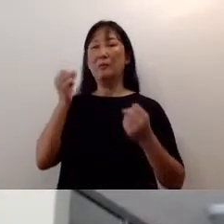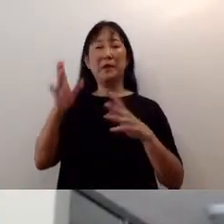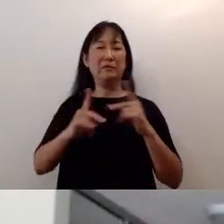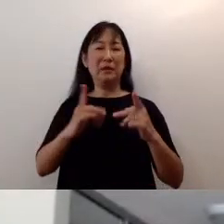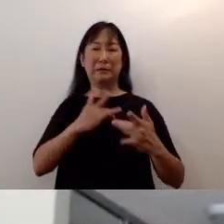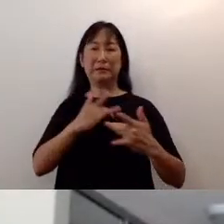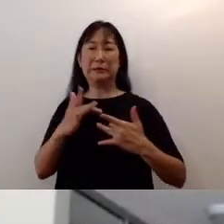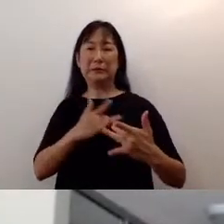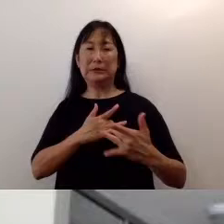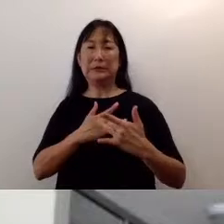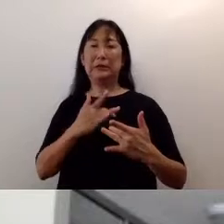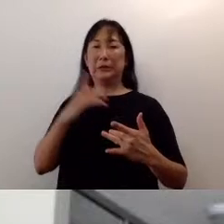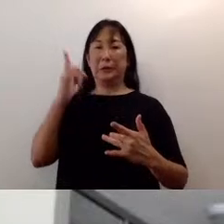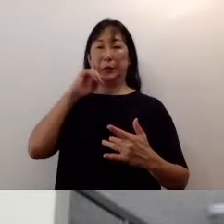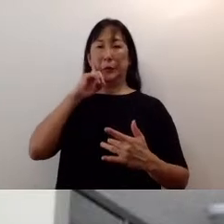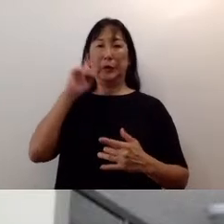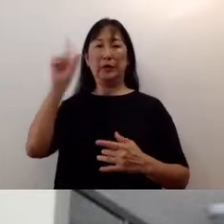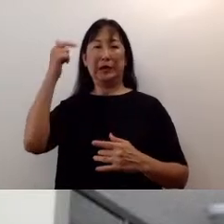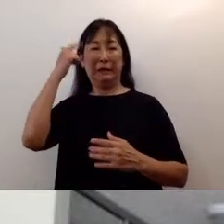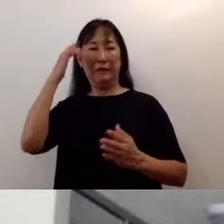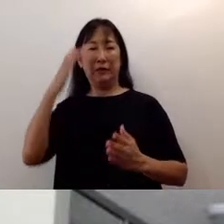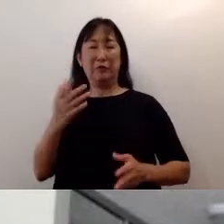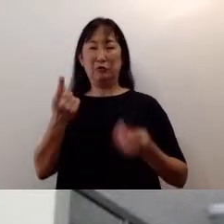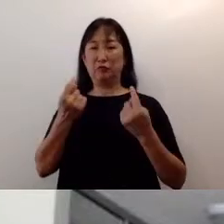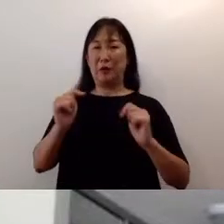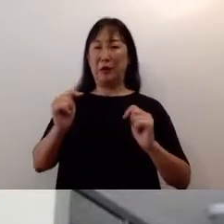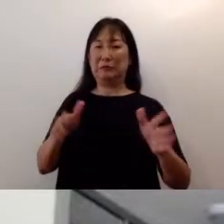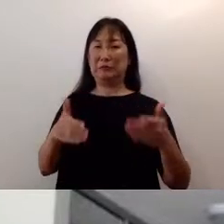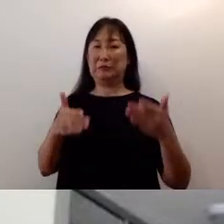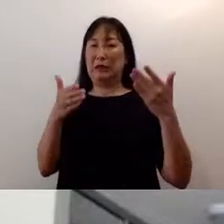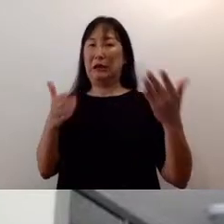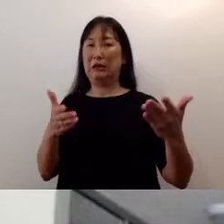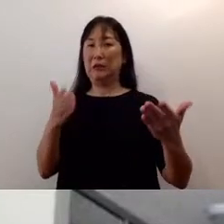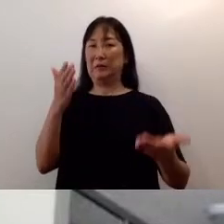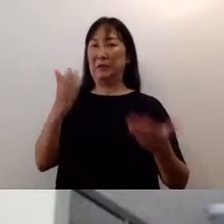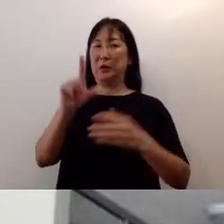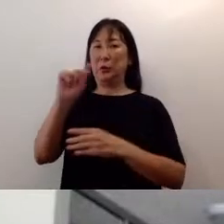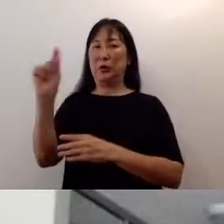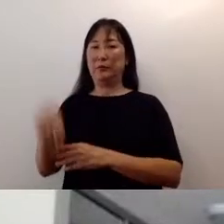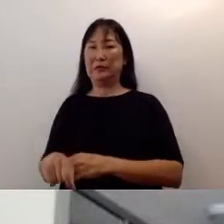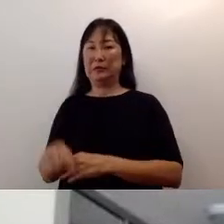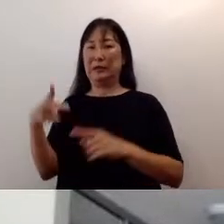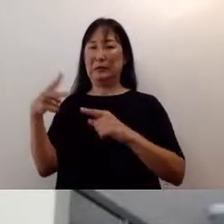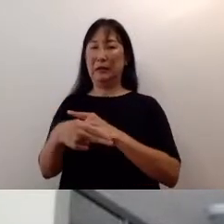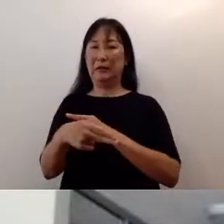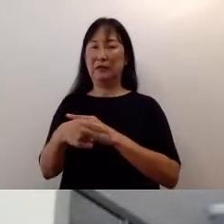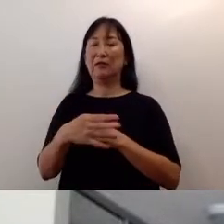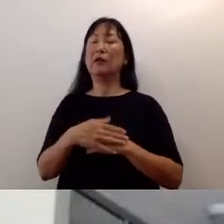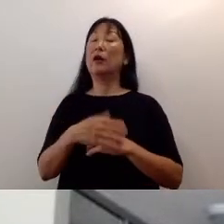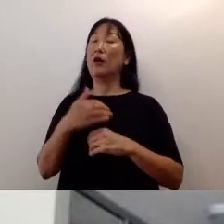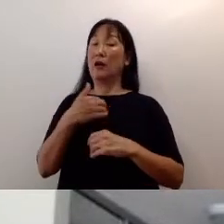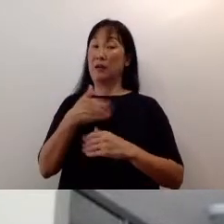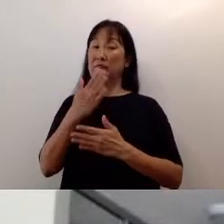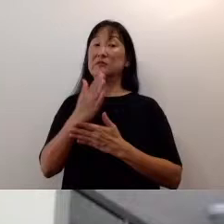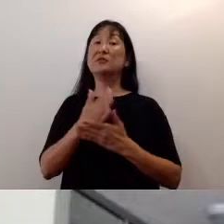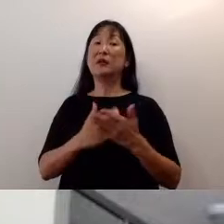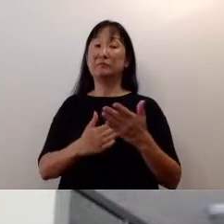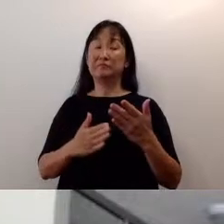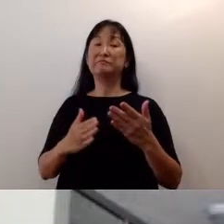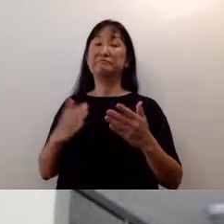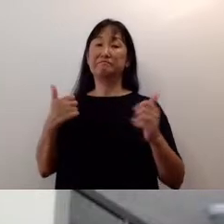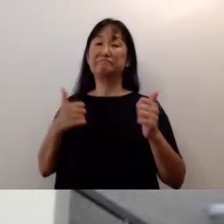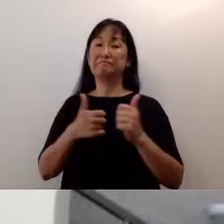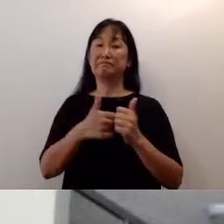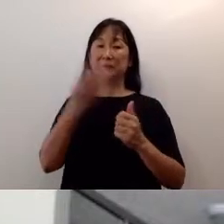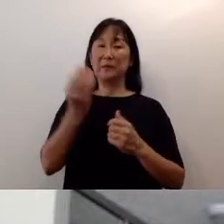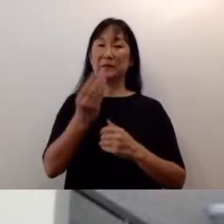When we heard about Governor Ige trying to suggest that there would be 20% pay cuts, there have been some developments since that time, and I want to share that